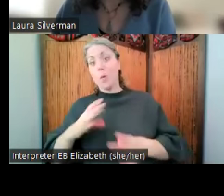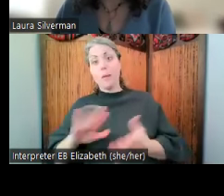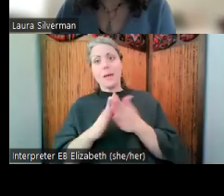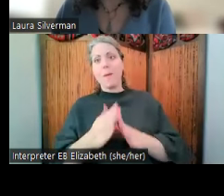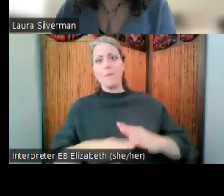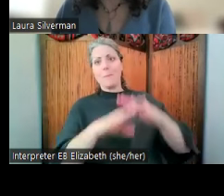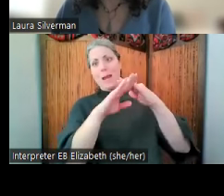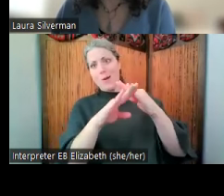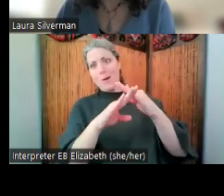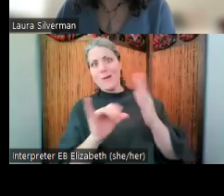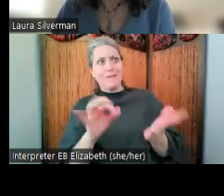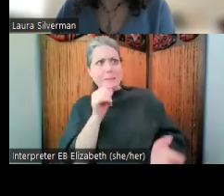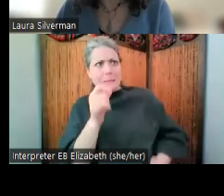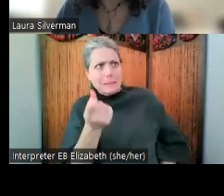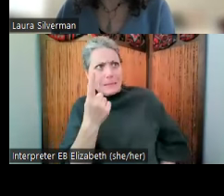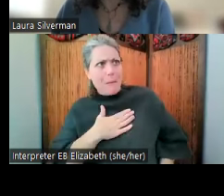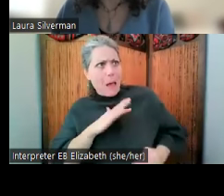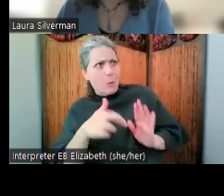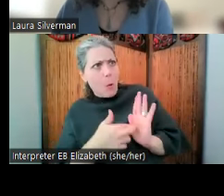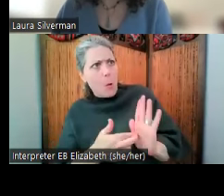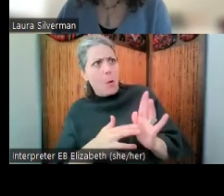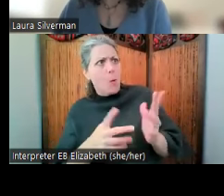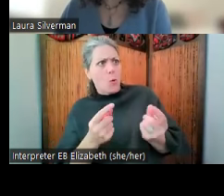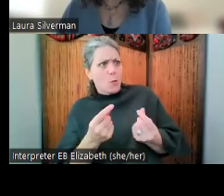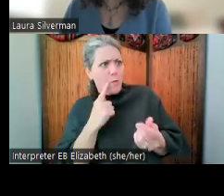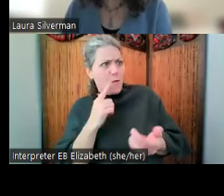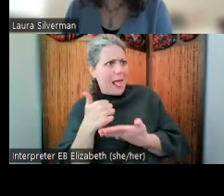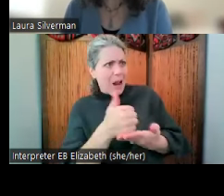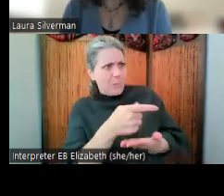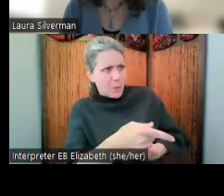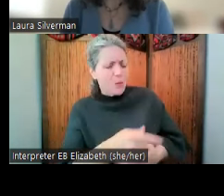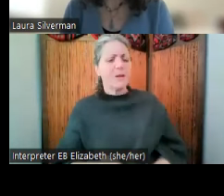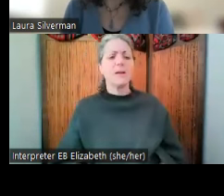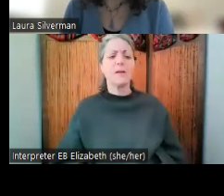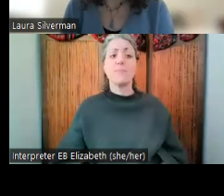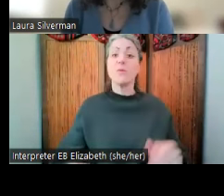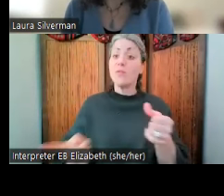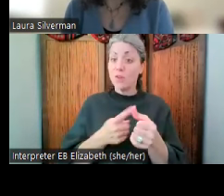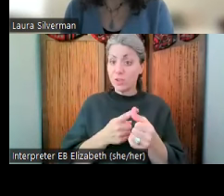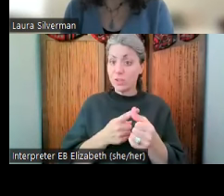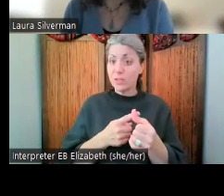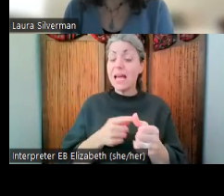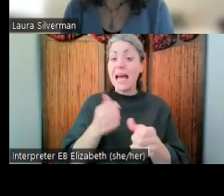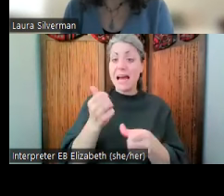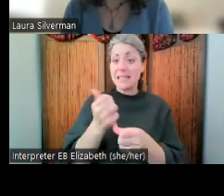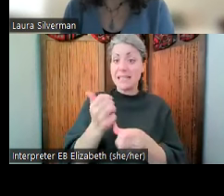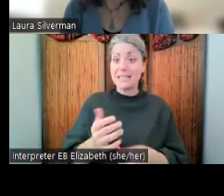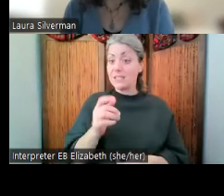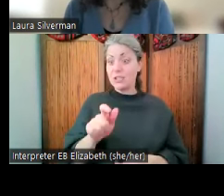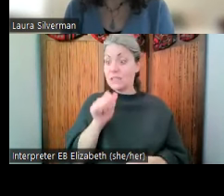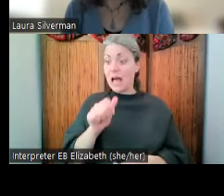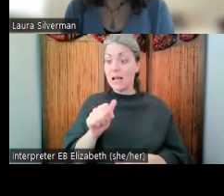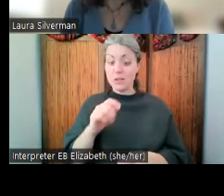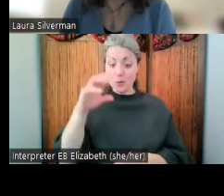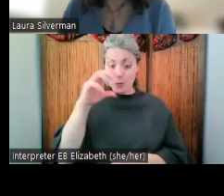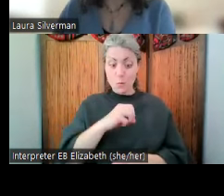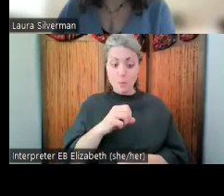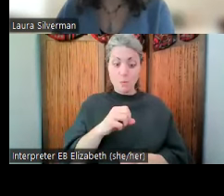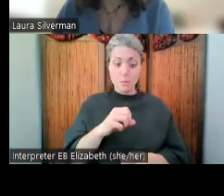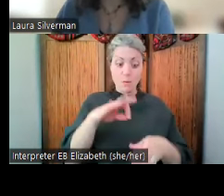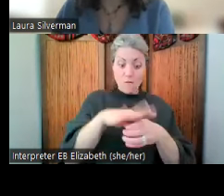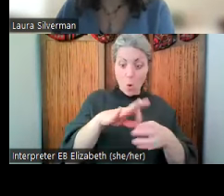their role is and what the parameters are around that. So first, an assistant should not assume that the voter needs help voting, even